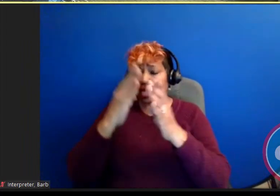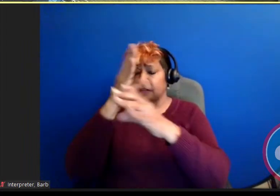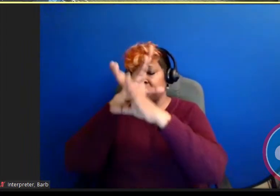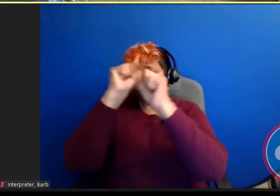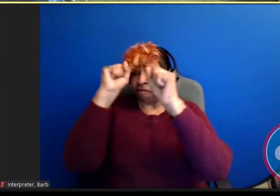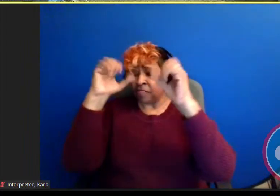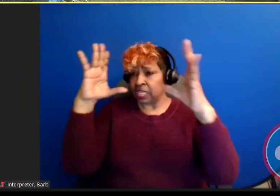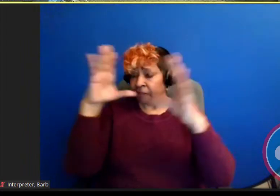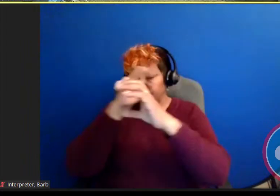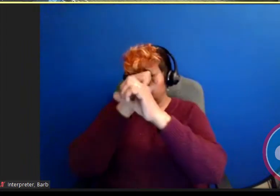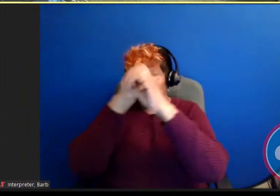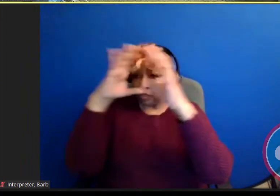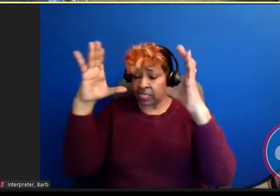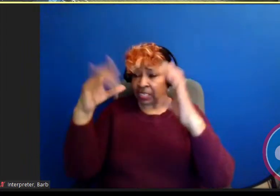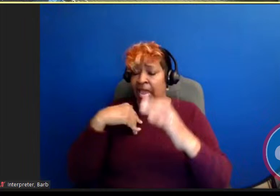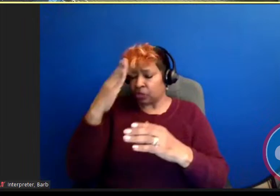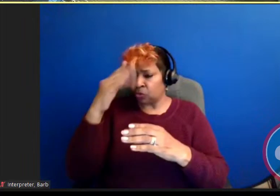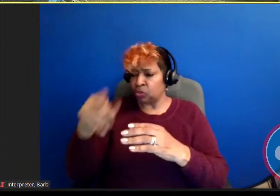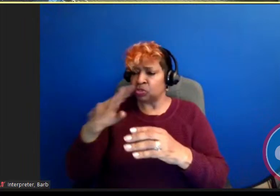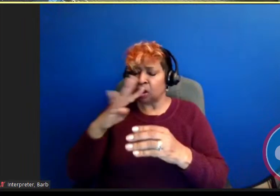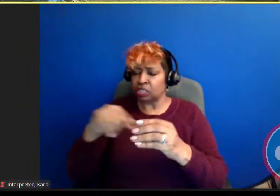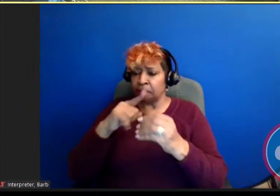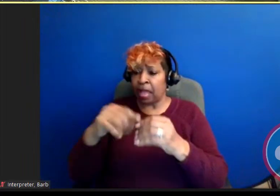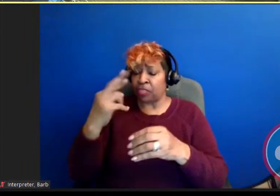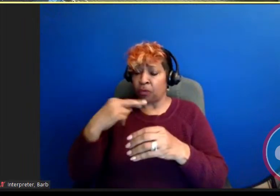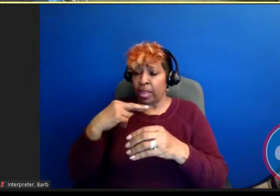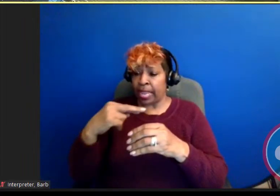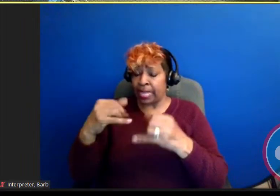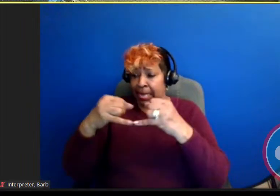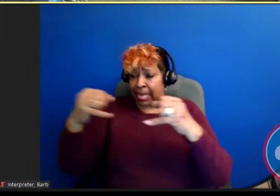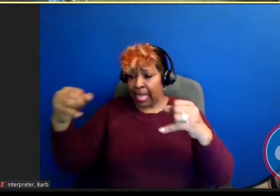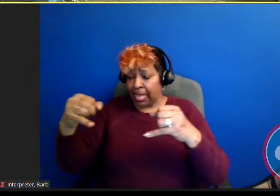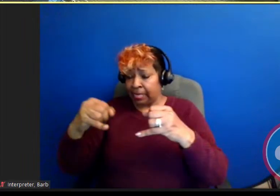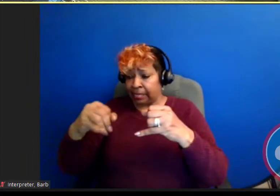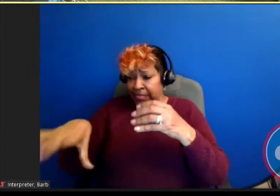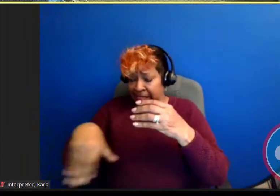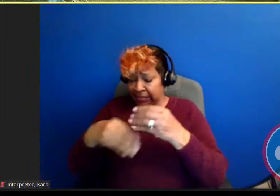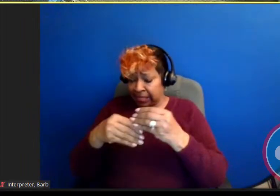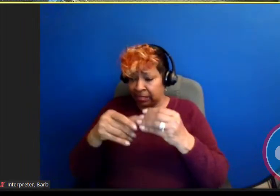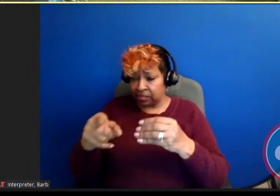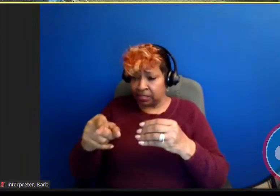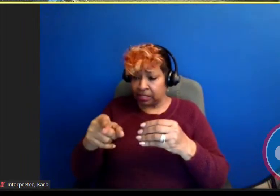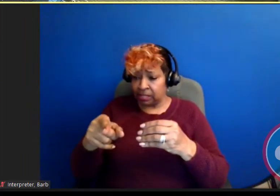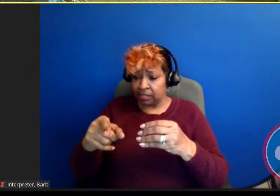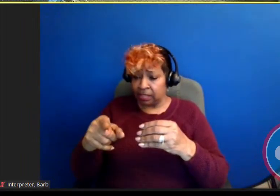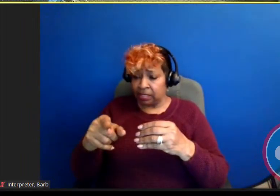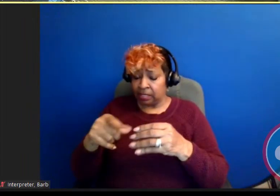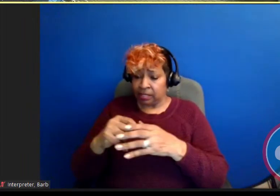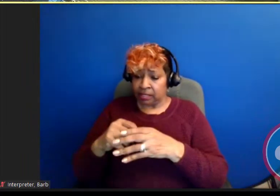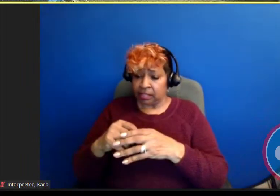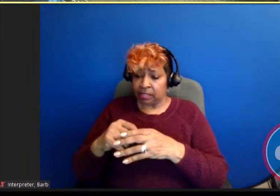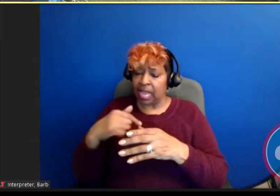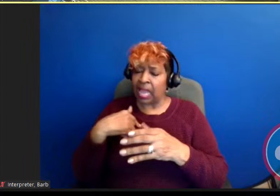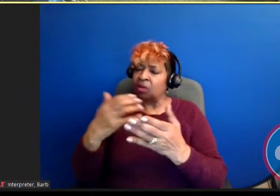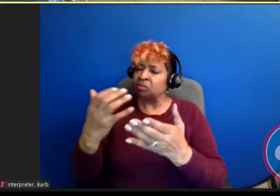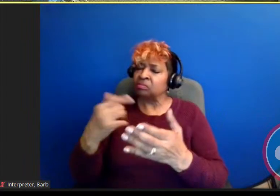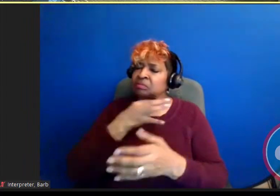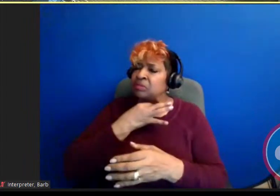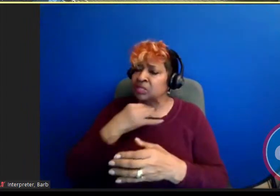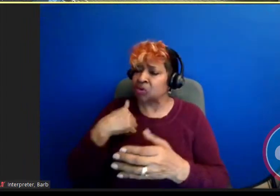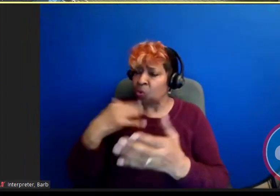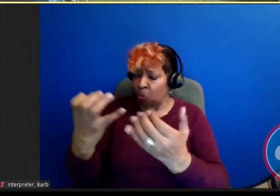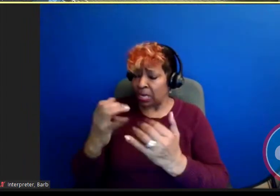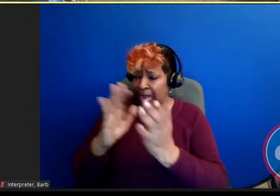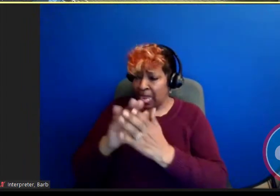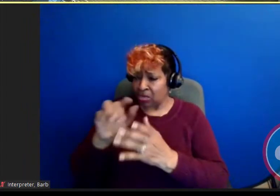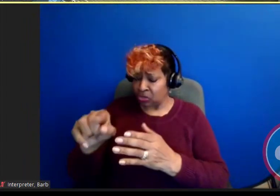about the red line extension, which will be at 4 new stations going to 130th. But I wanted to ask about,